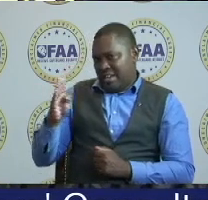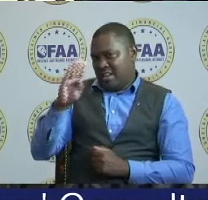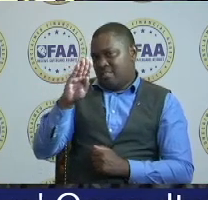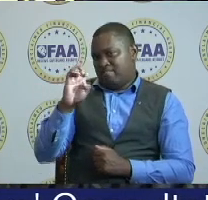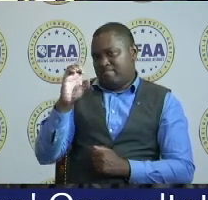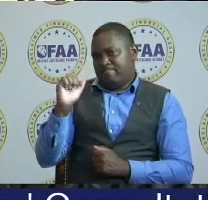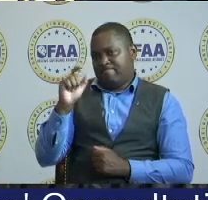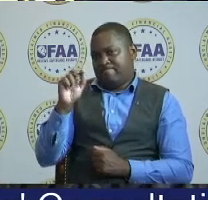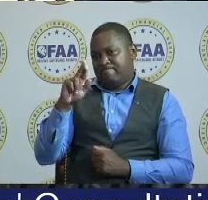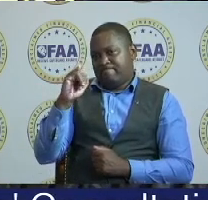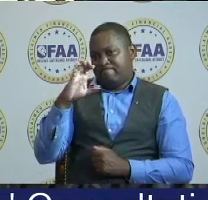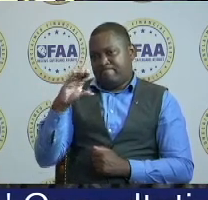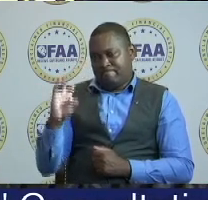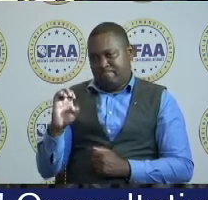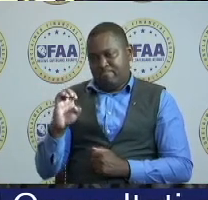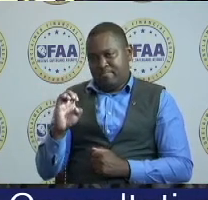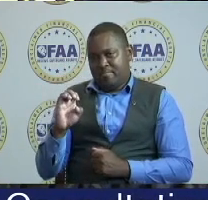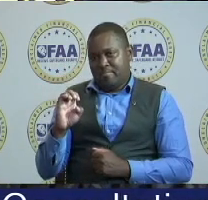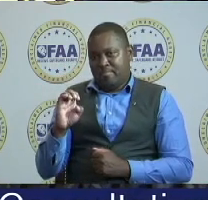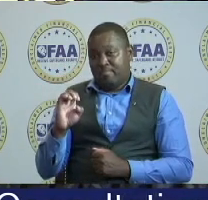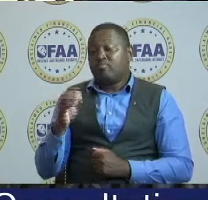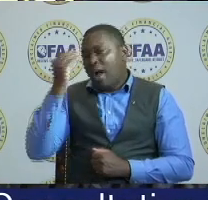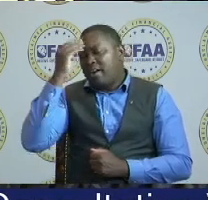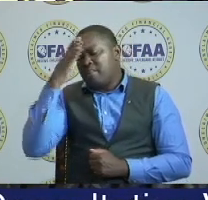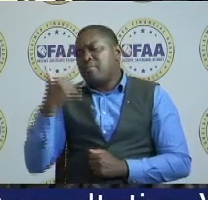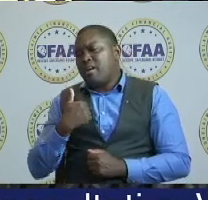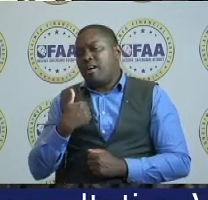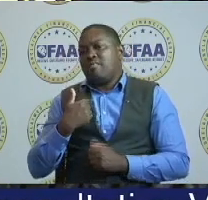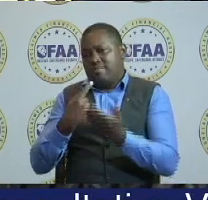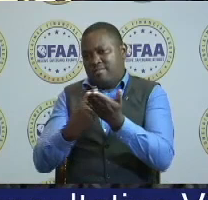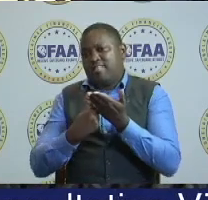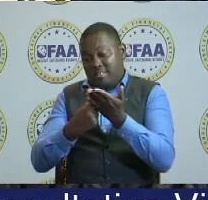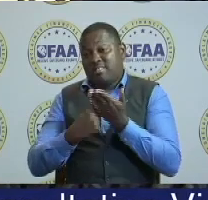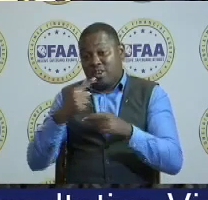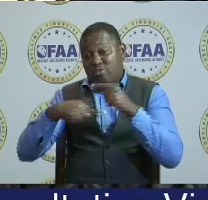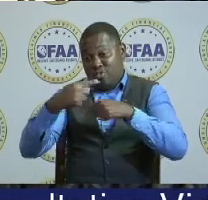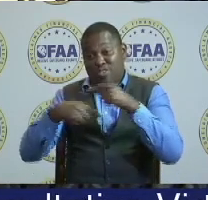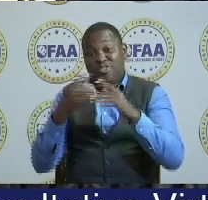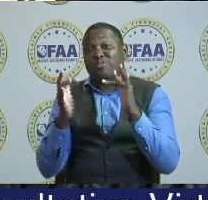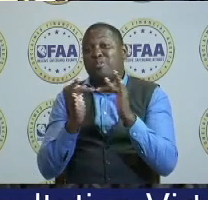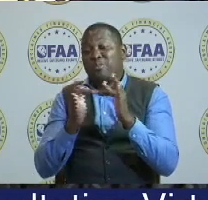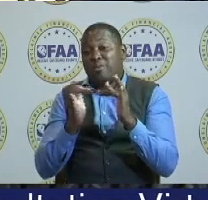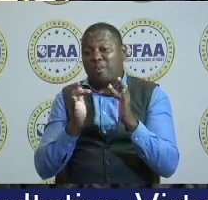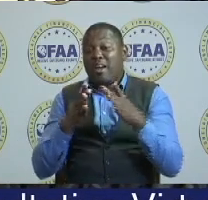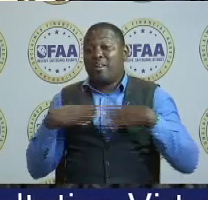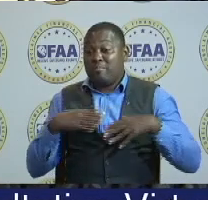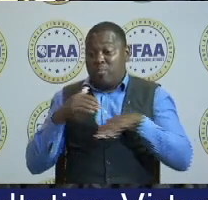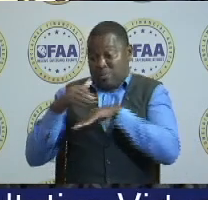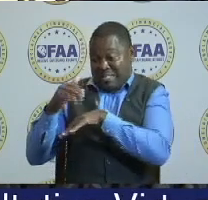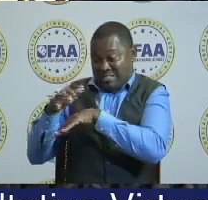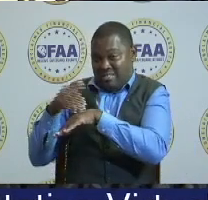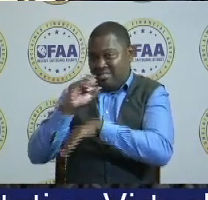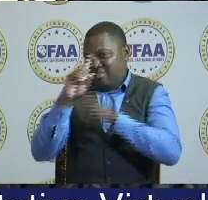this comes from Victoria. Just to remind you, we have conversations already going on online through the Flow platform where people are also sending in their